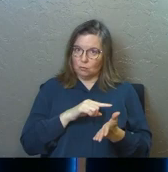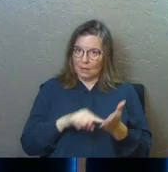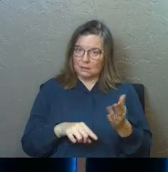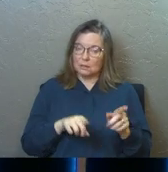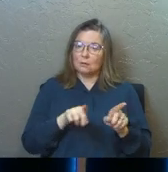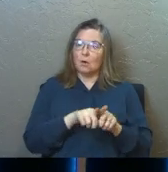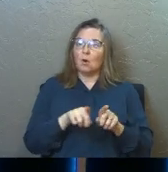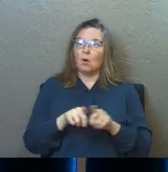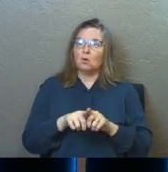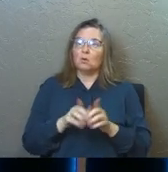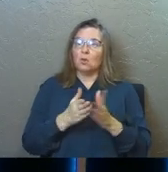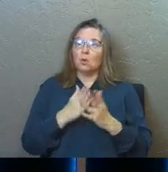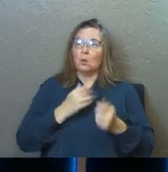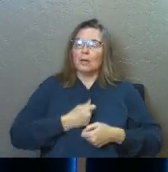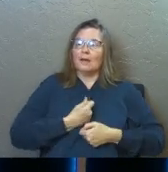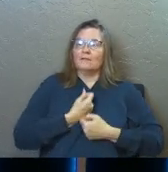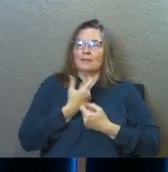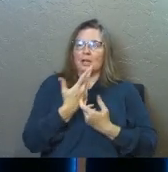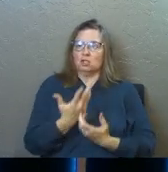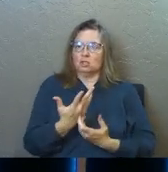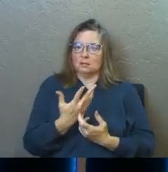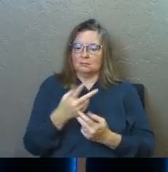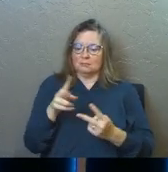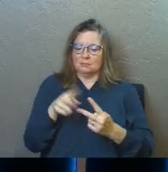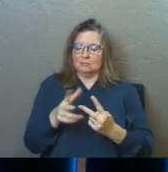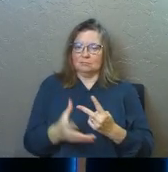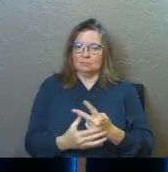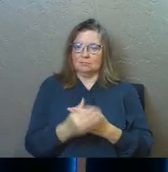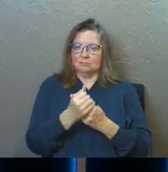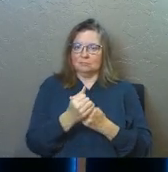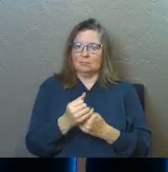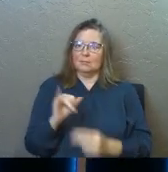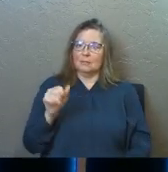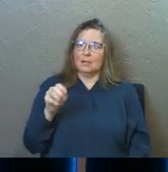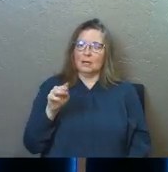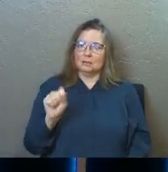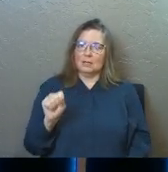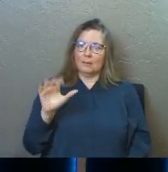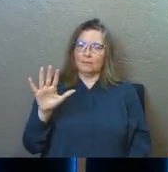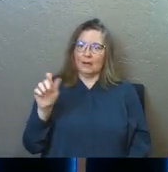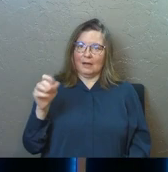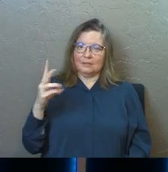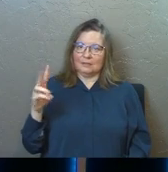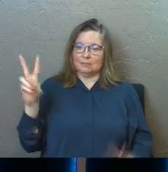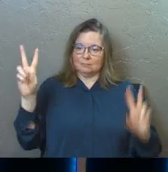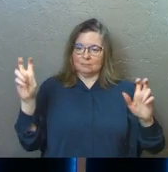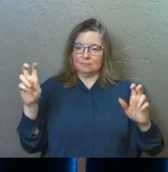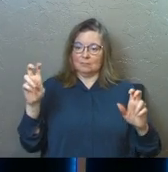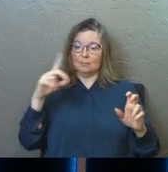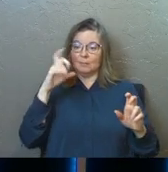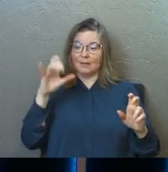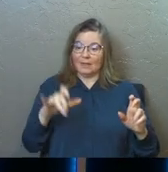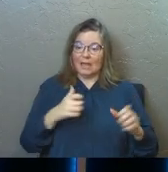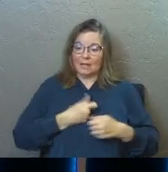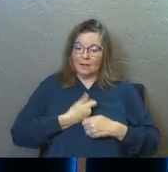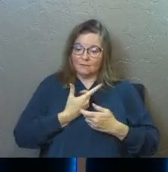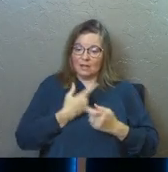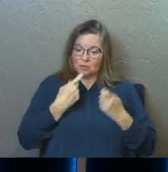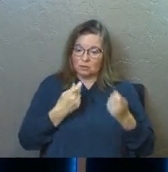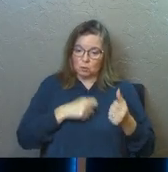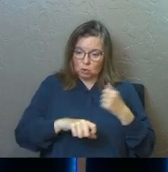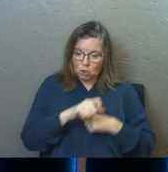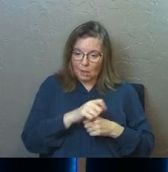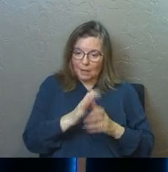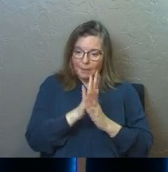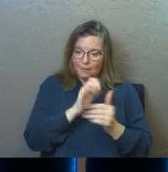also brings healing through confession, okay? Go hand in hand. James 5:16 says, therefore, confess your sins to one another and pray for one